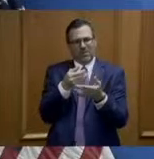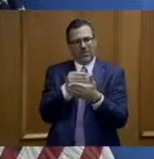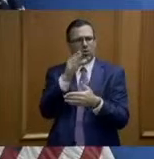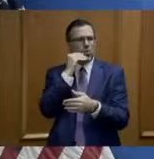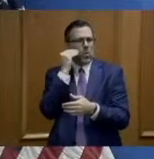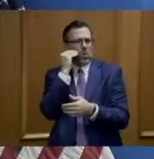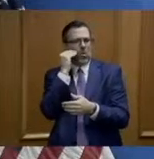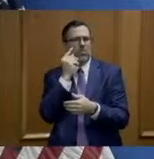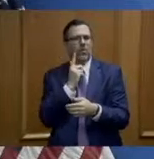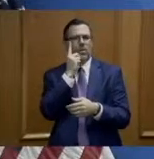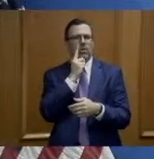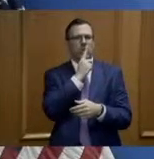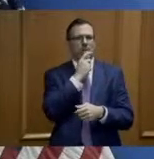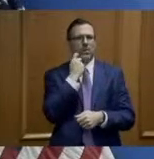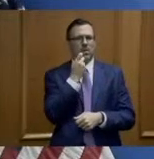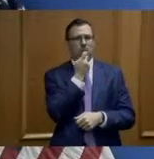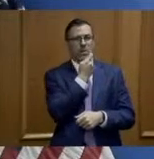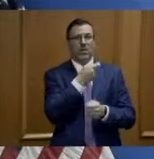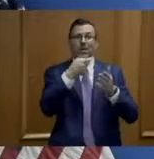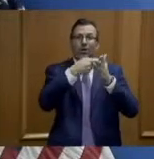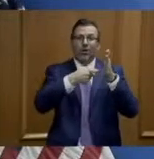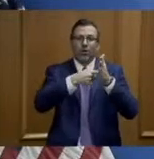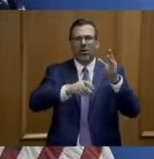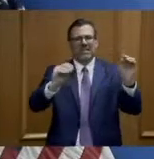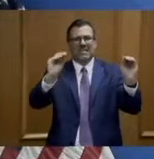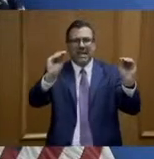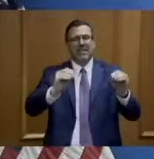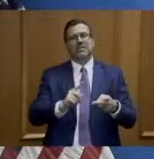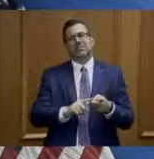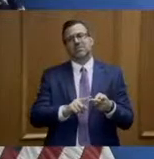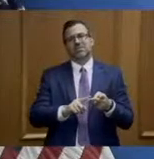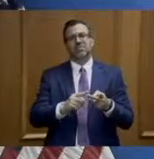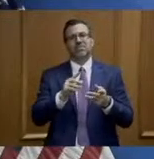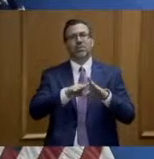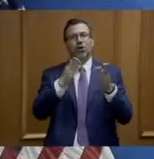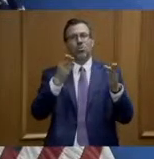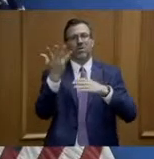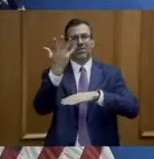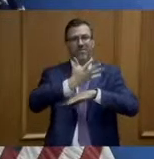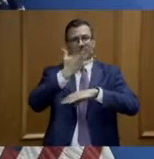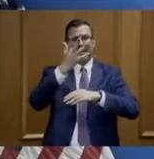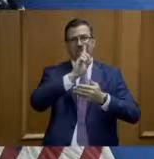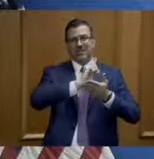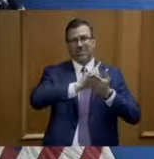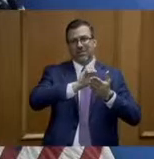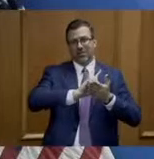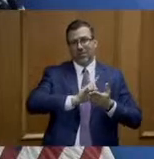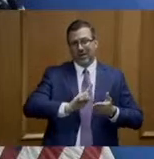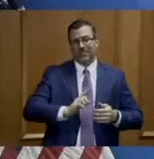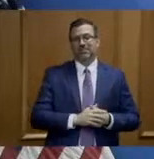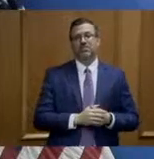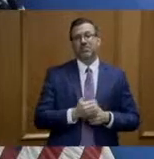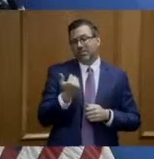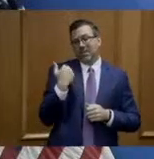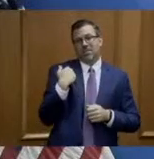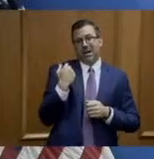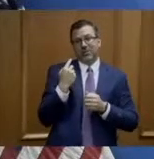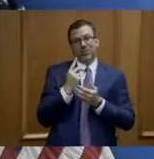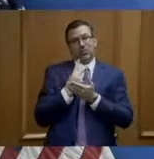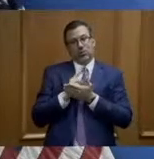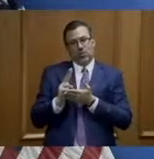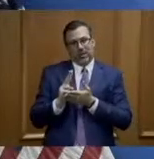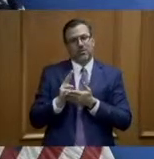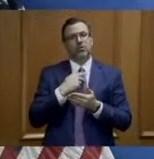health departments provide free testing 5 days a week. And for the past 2 weekends, we've also offered drive-through